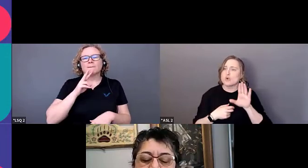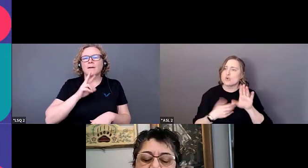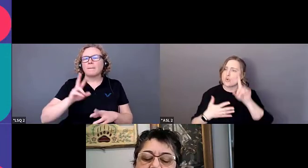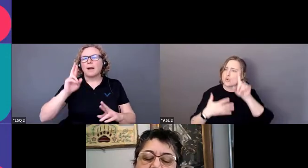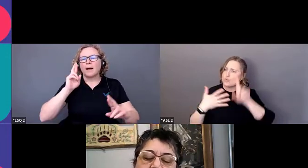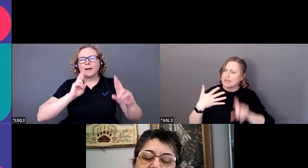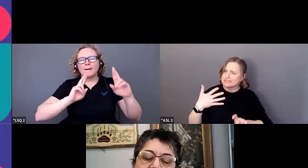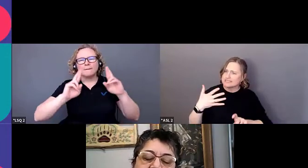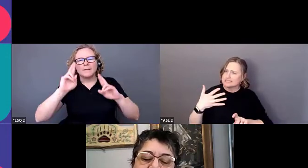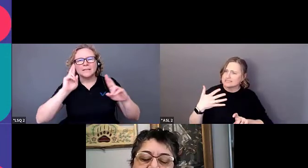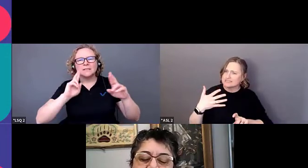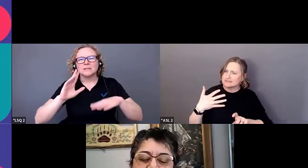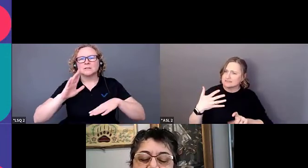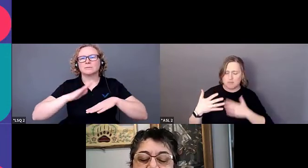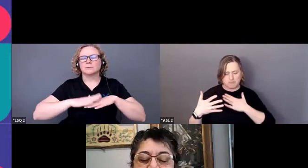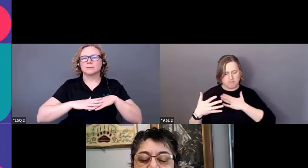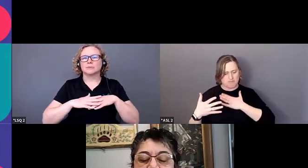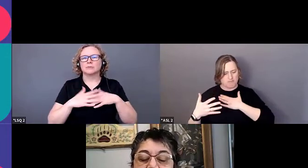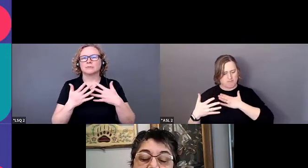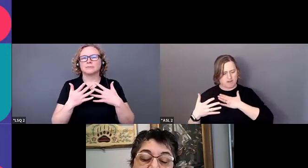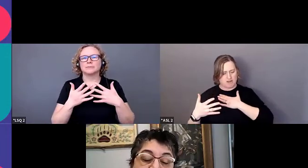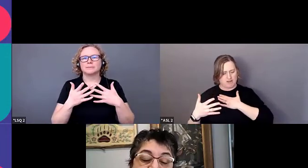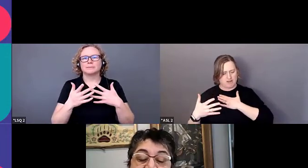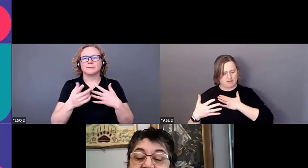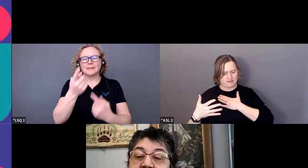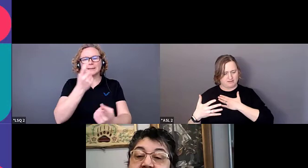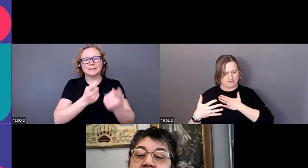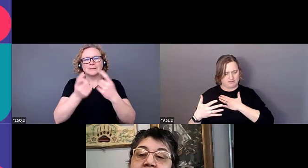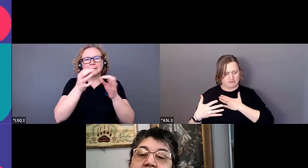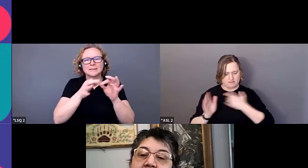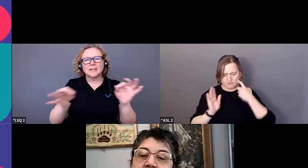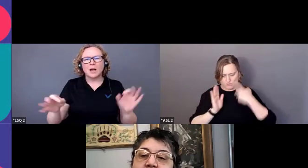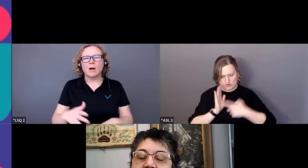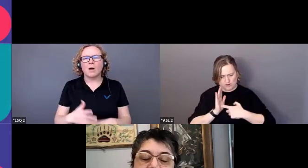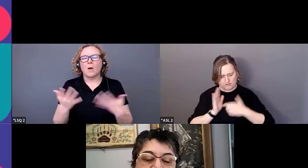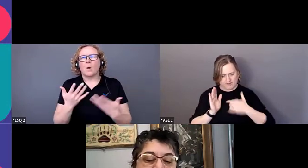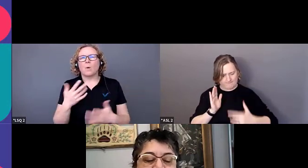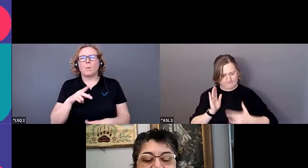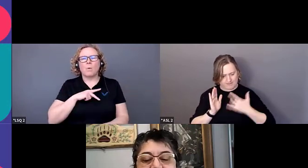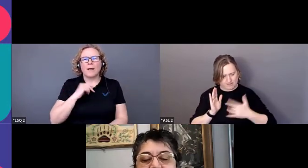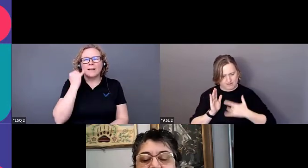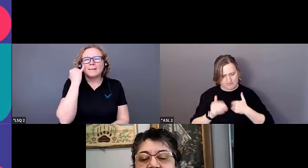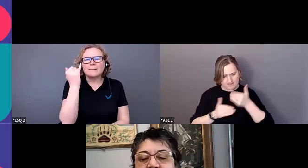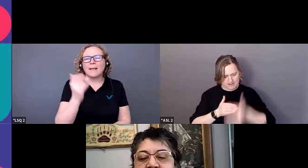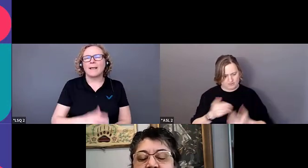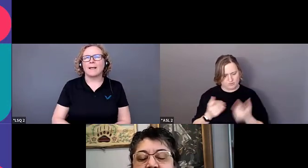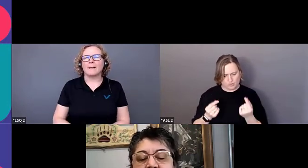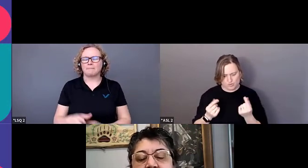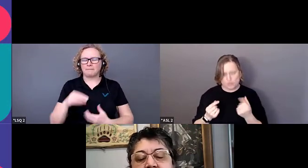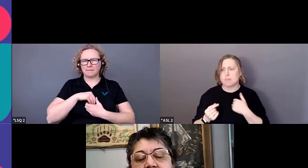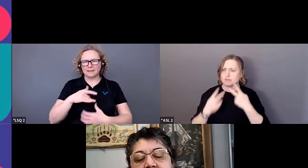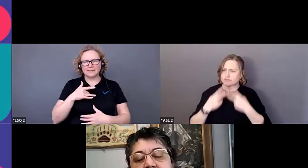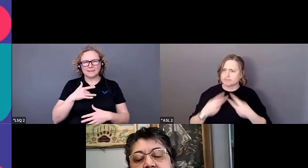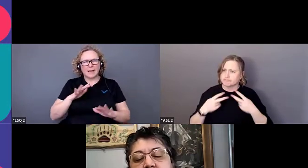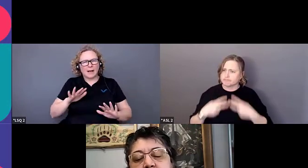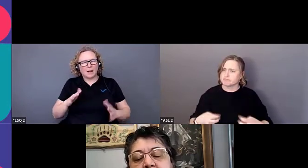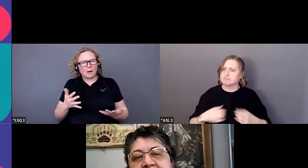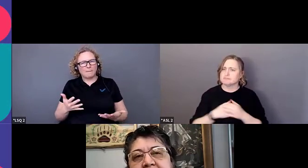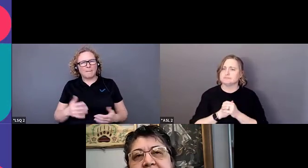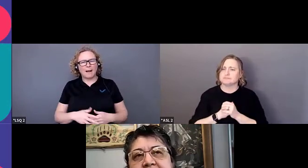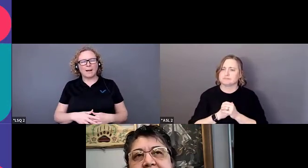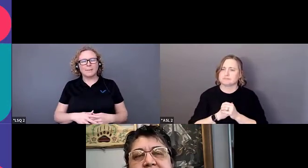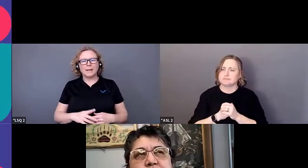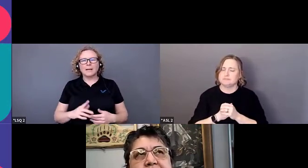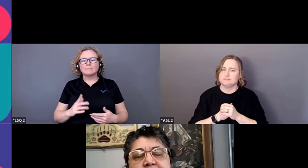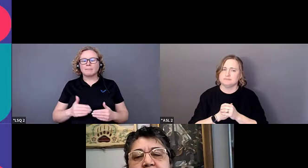were about what are my insights, how do I feel, and what are my next steps. And one